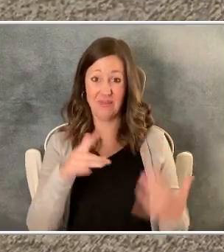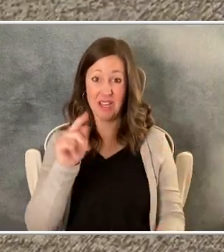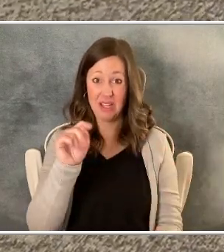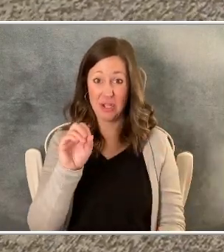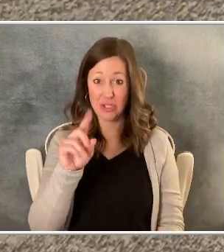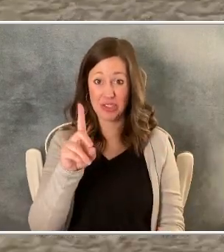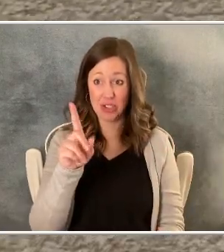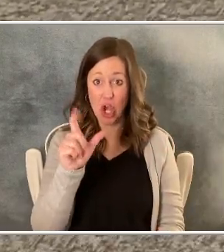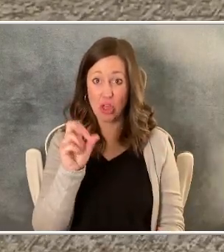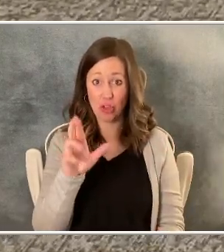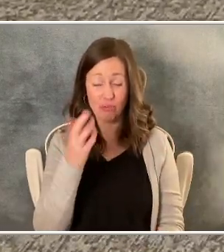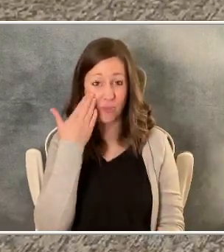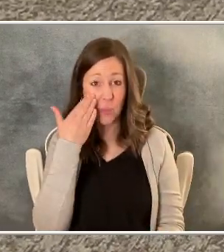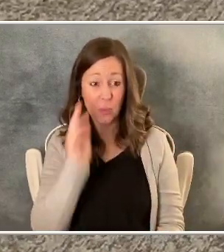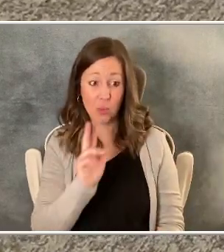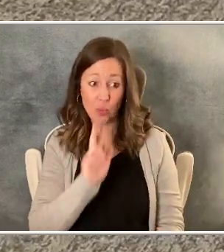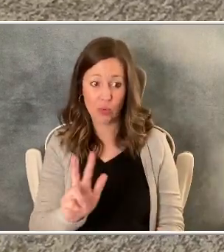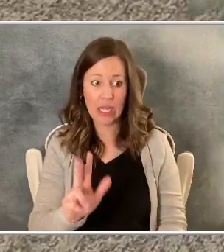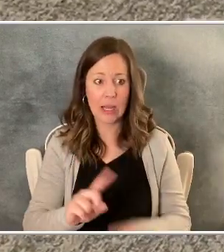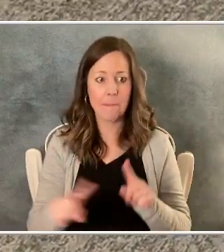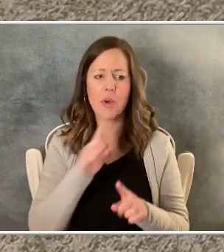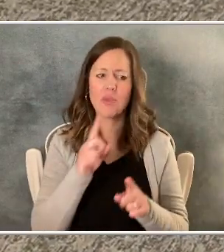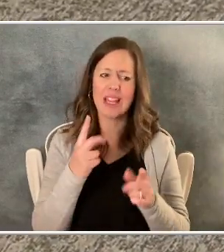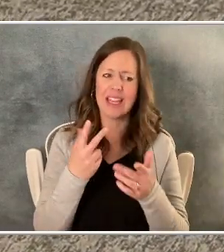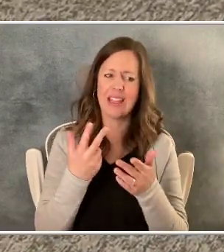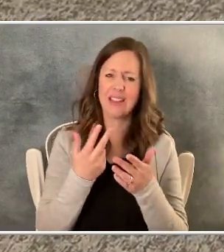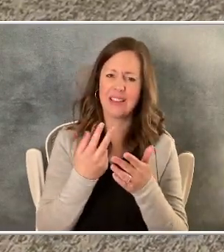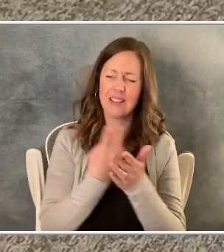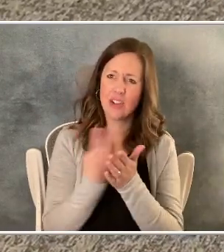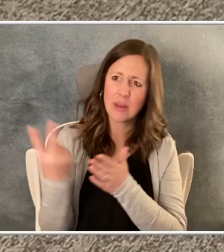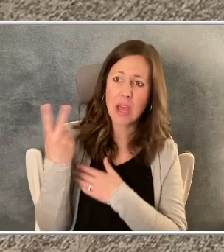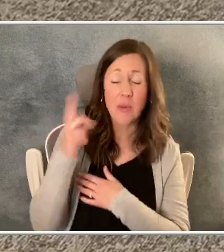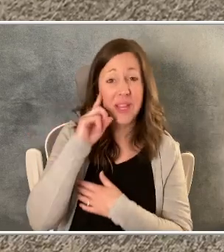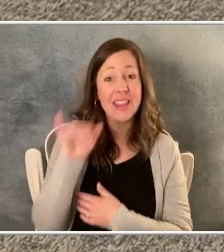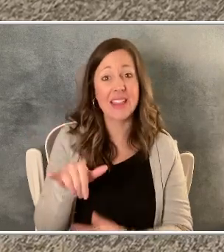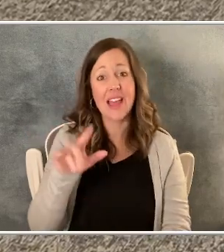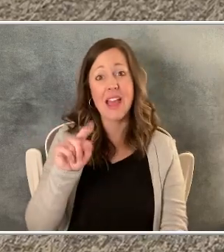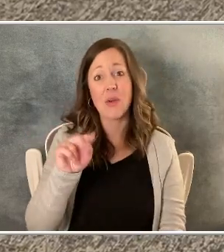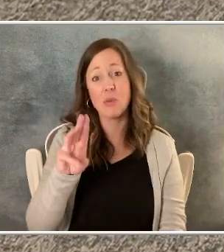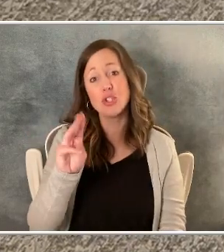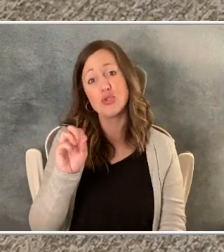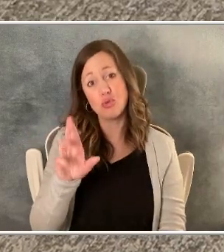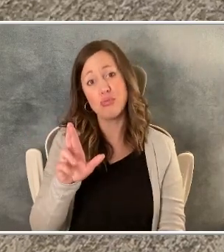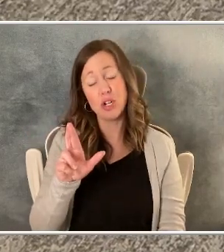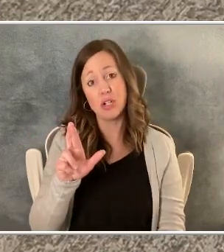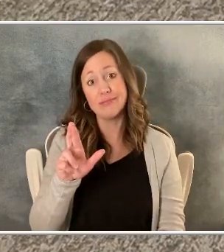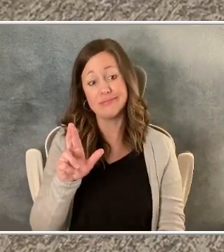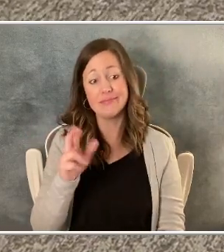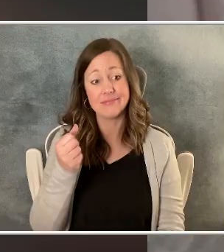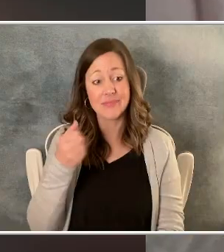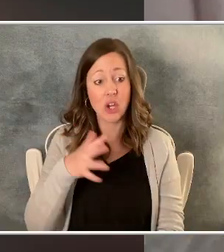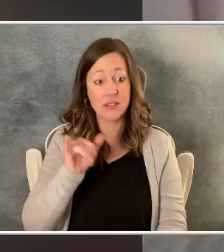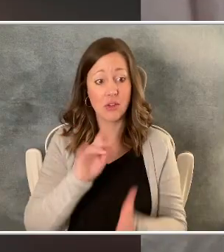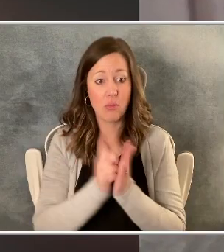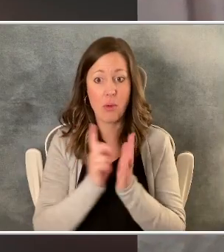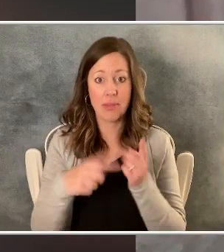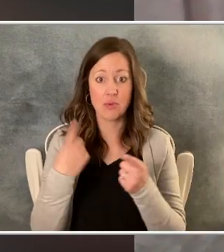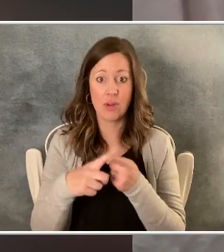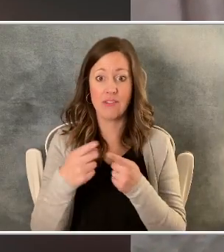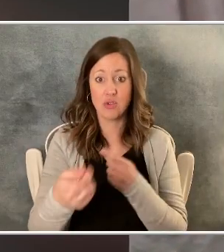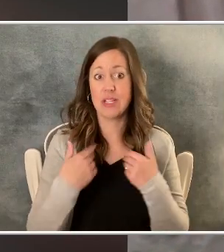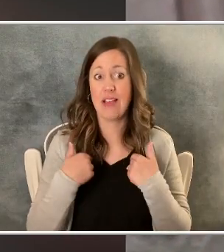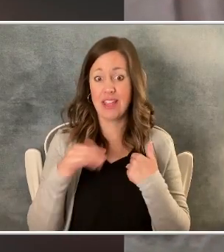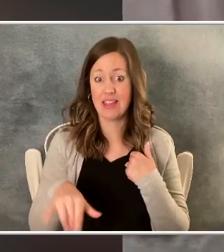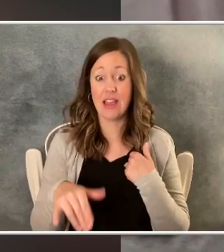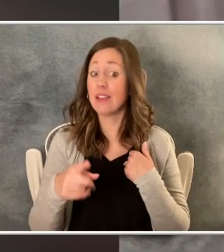back on all that, we think it was the tumor causing those moments that she was having, and we don't see that in her now.